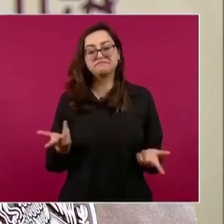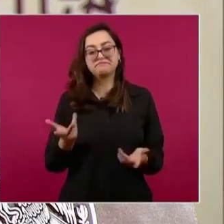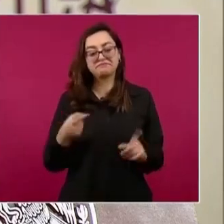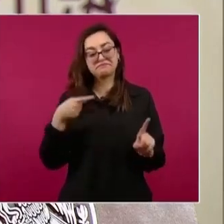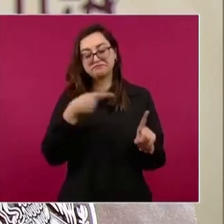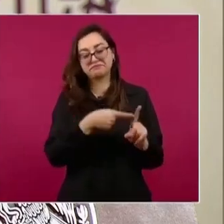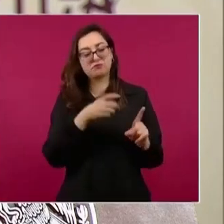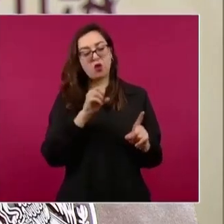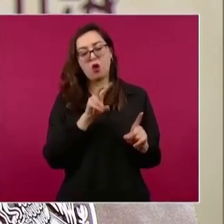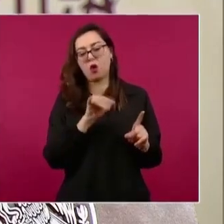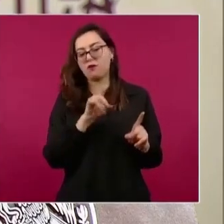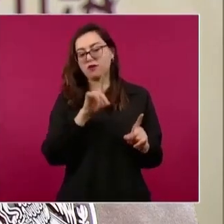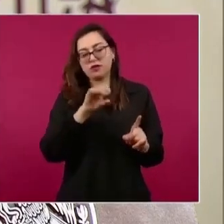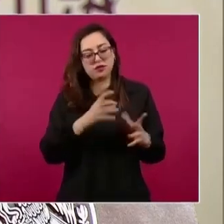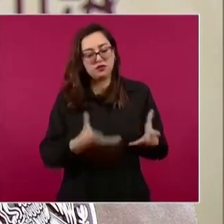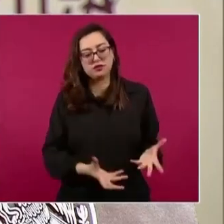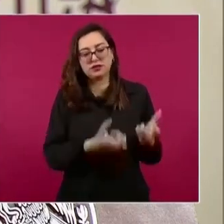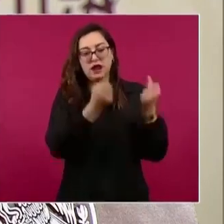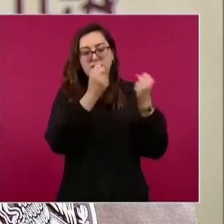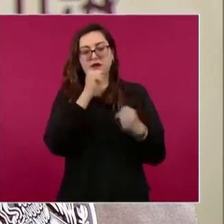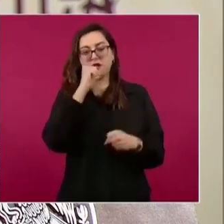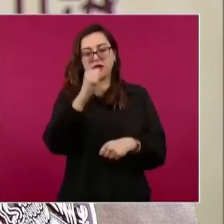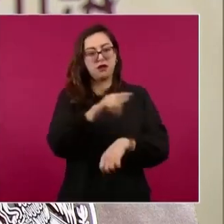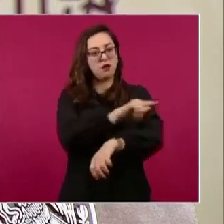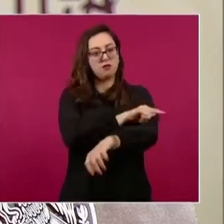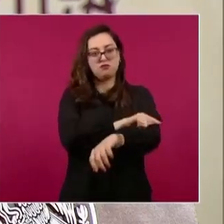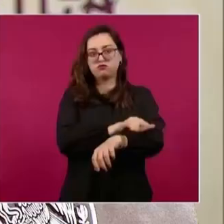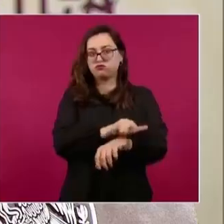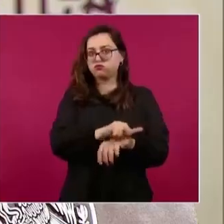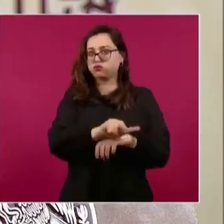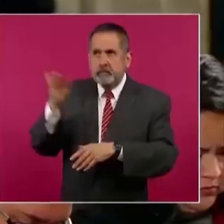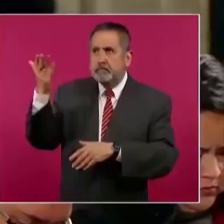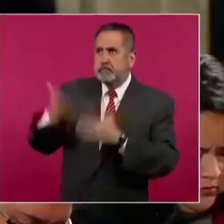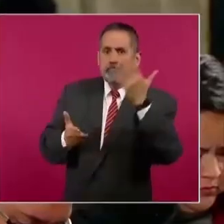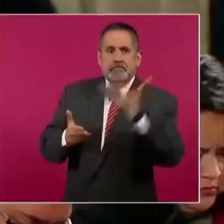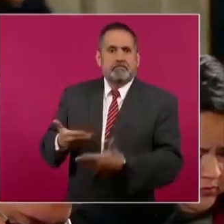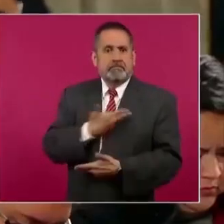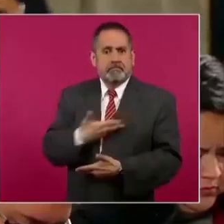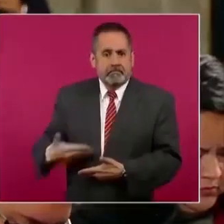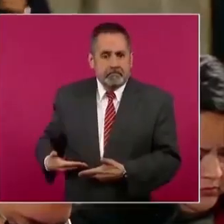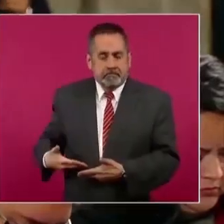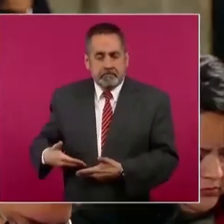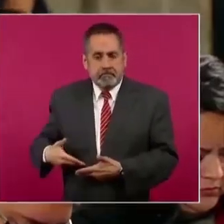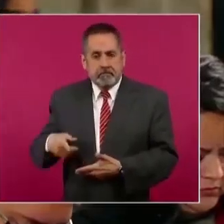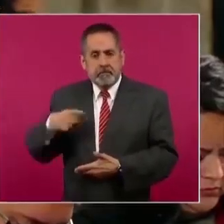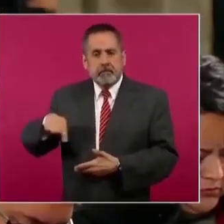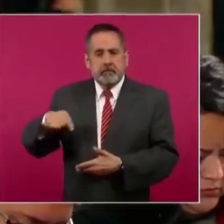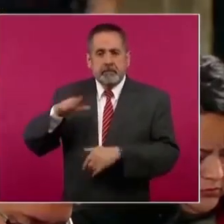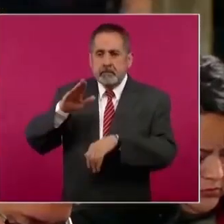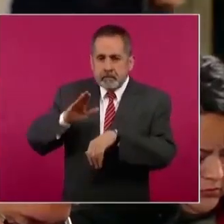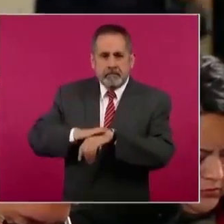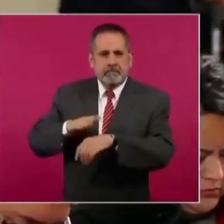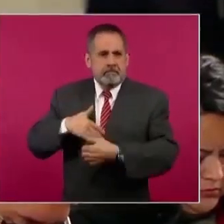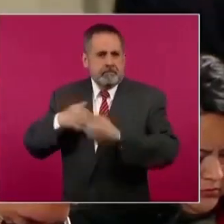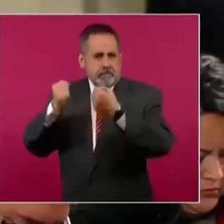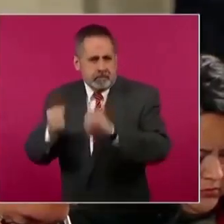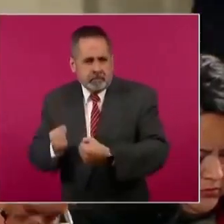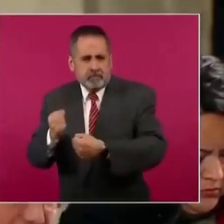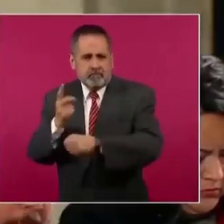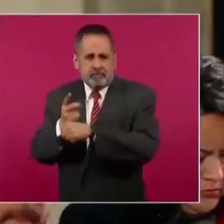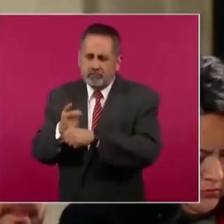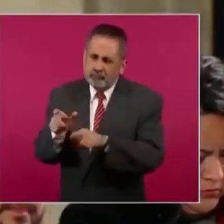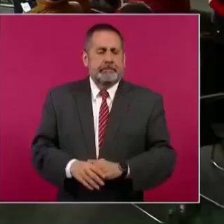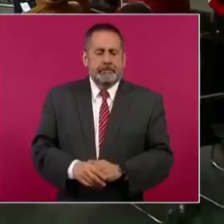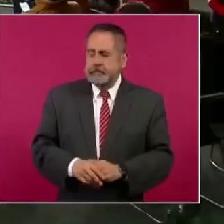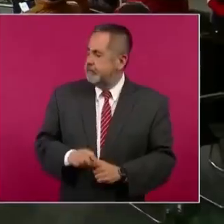on the agenda. The United States has sought Guzman's extradition for years. In 2021, the State Department announced a $5